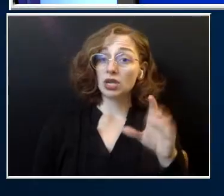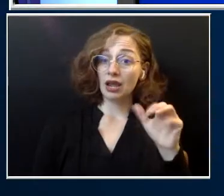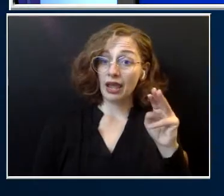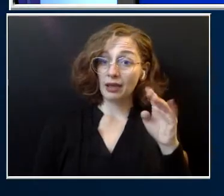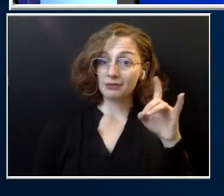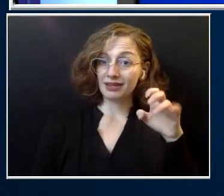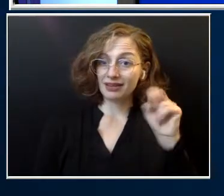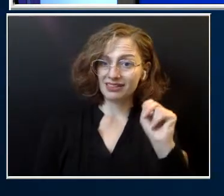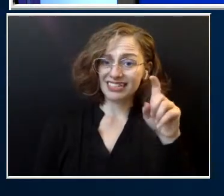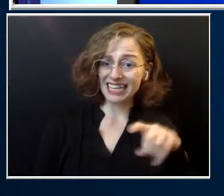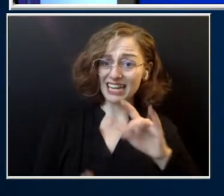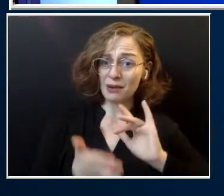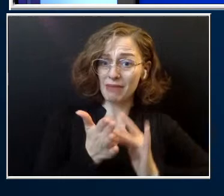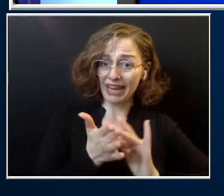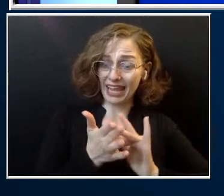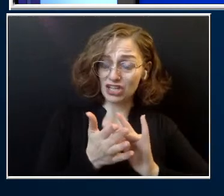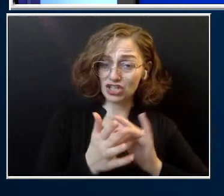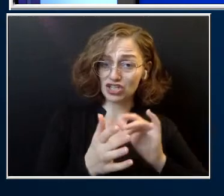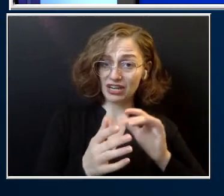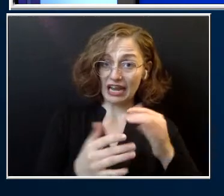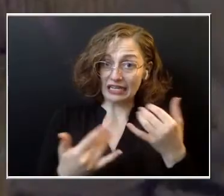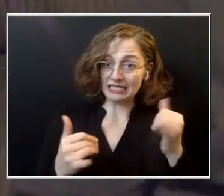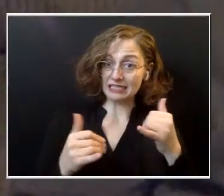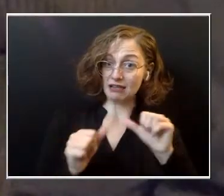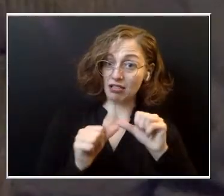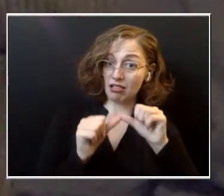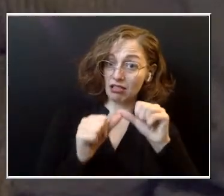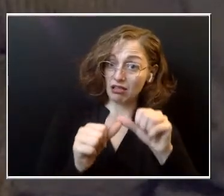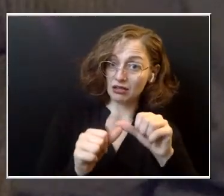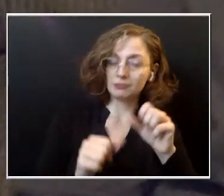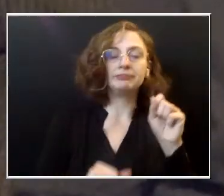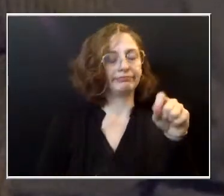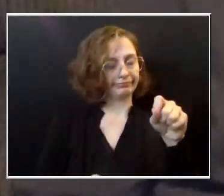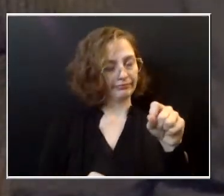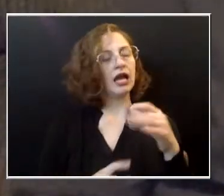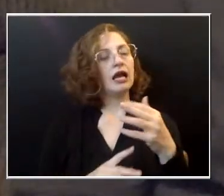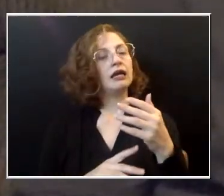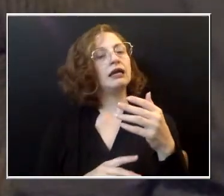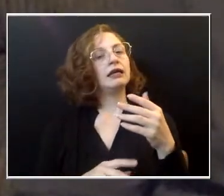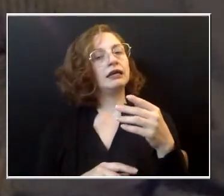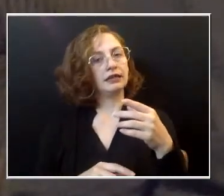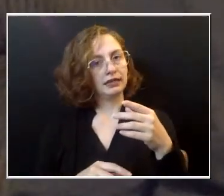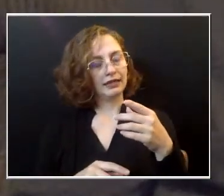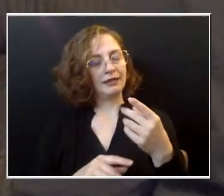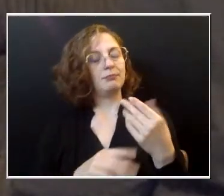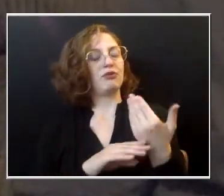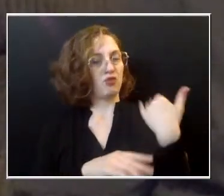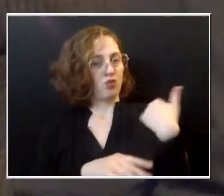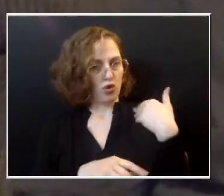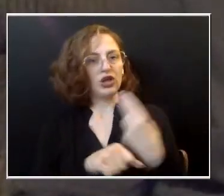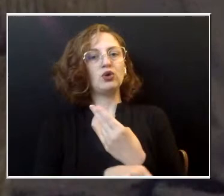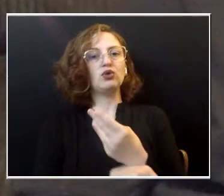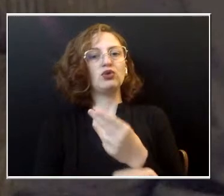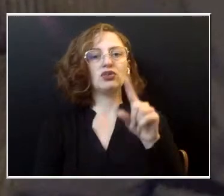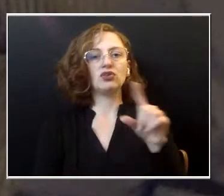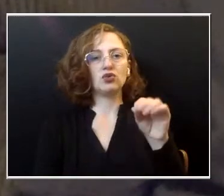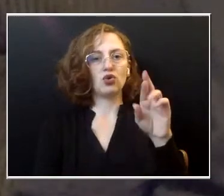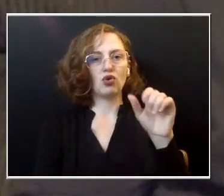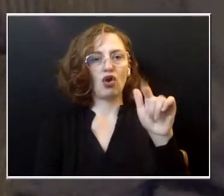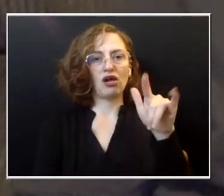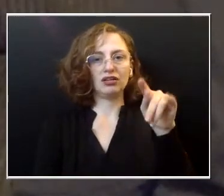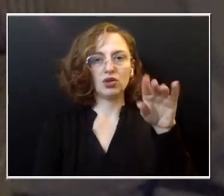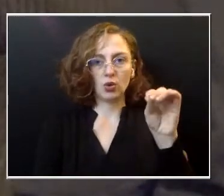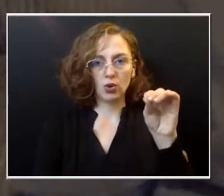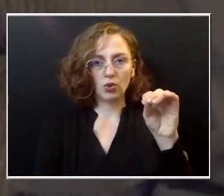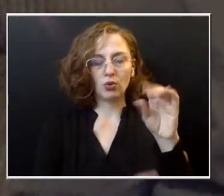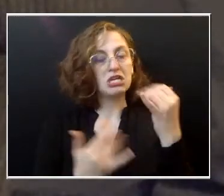currently? Yes, he had to be on Xarelto, which he is currently off of that and is on baby aspirin now.